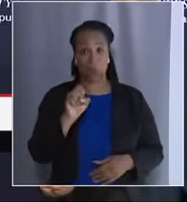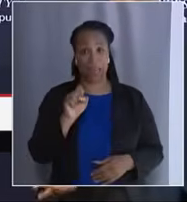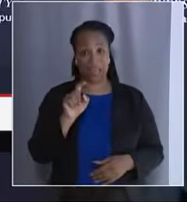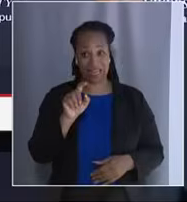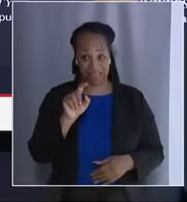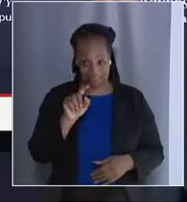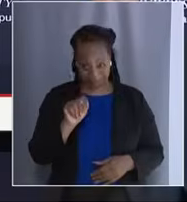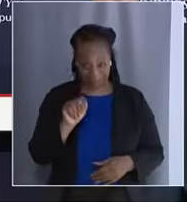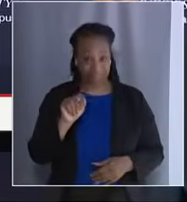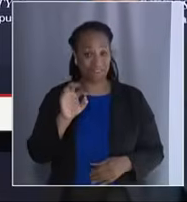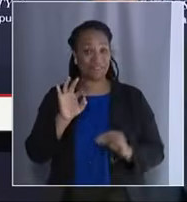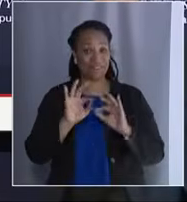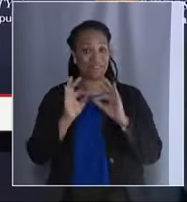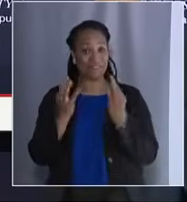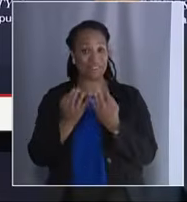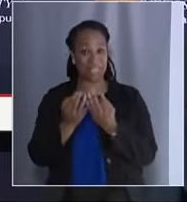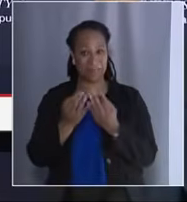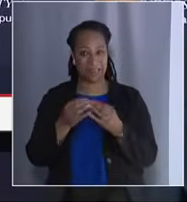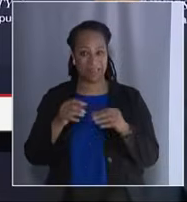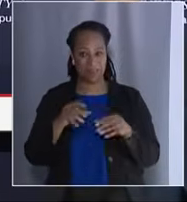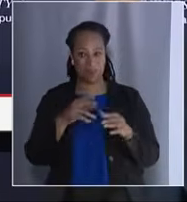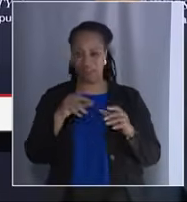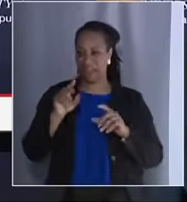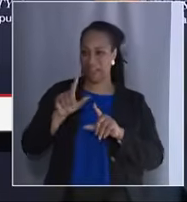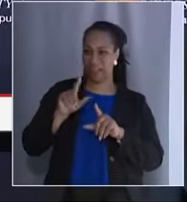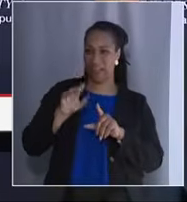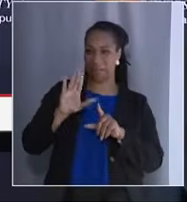stand and thank you.